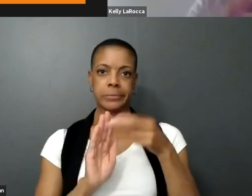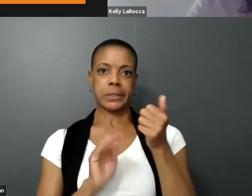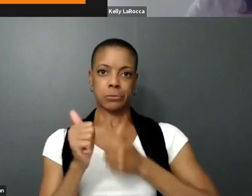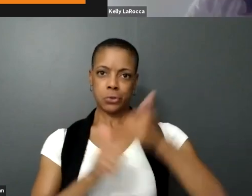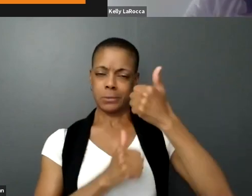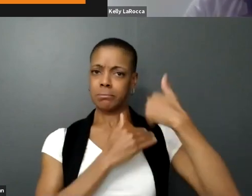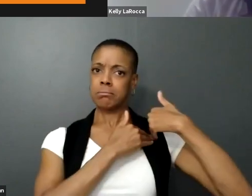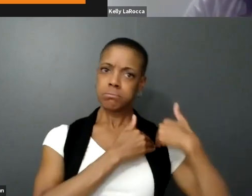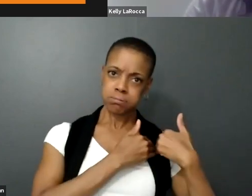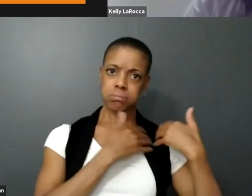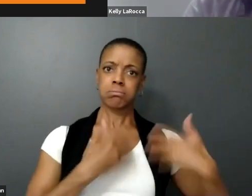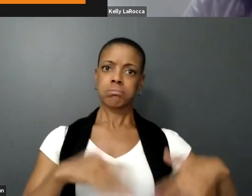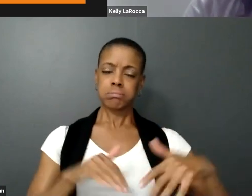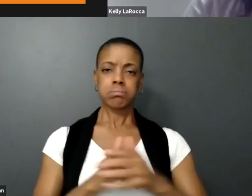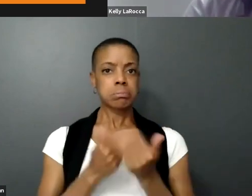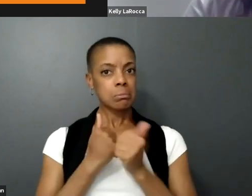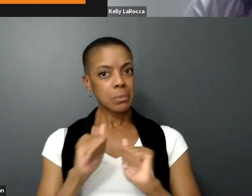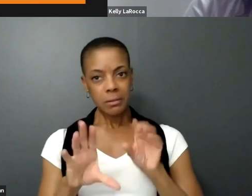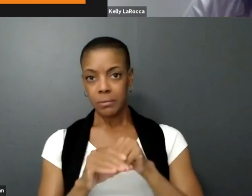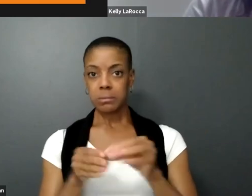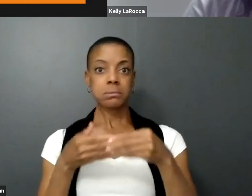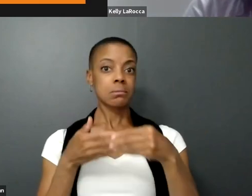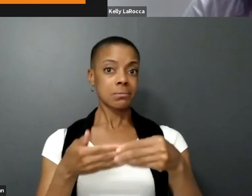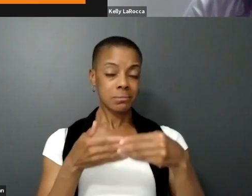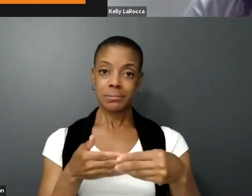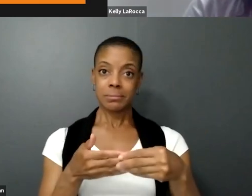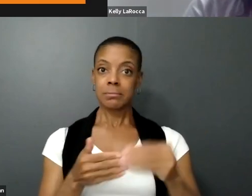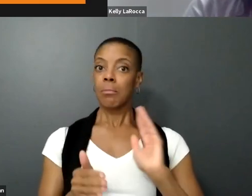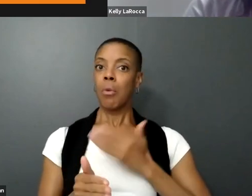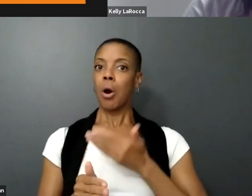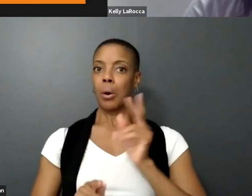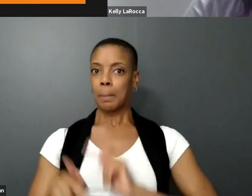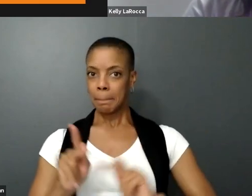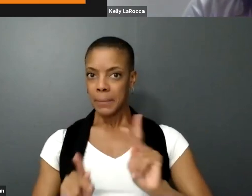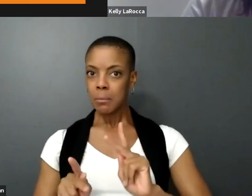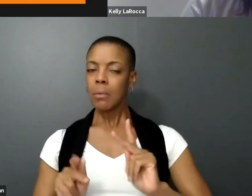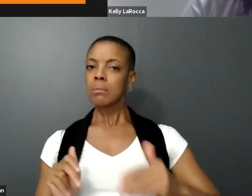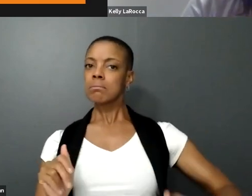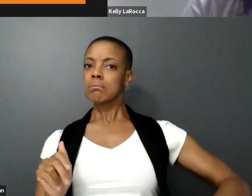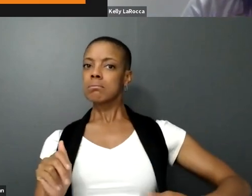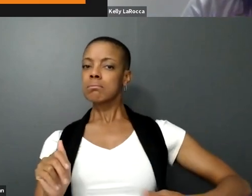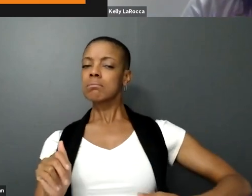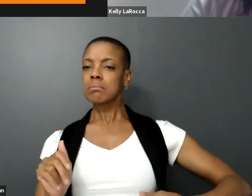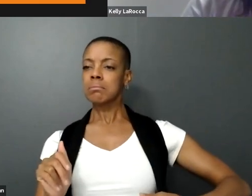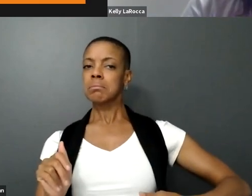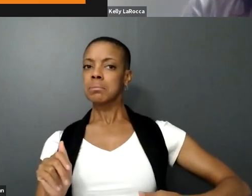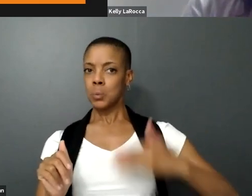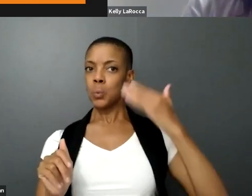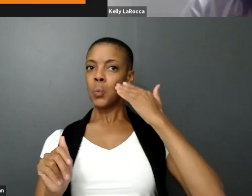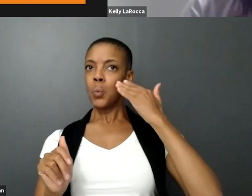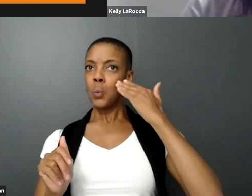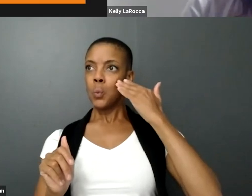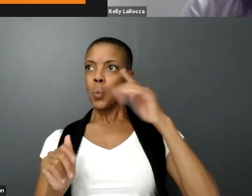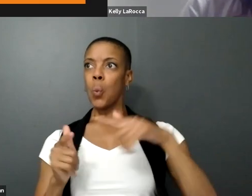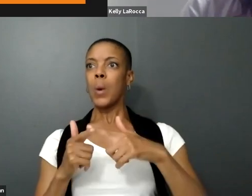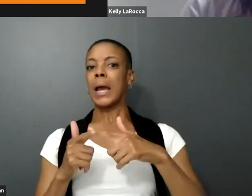evolve in leadership, and our people have a very keen sense as to when they need